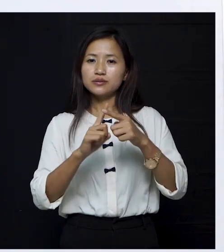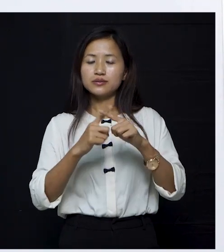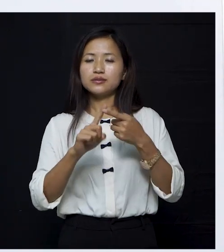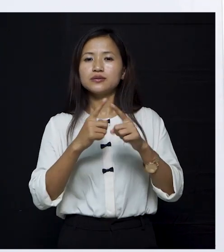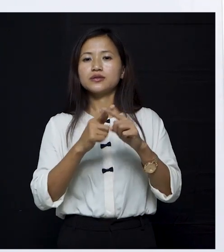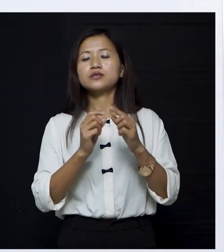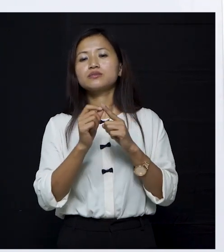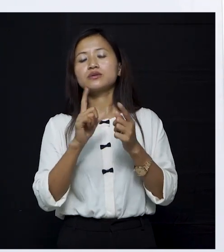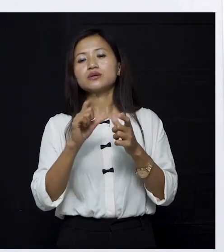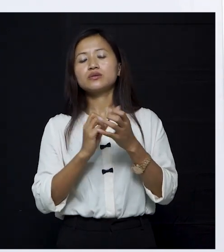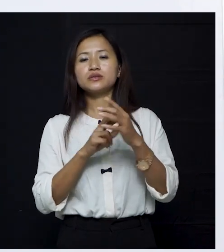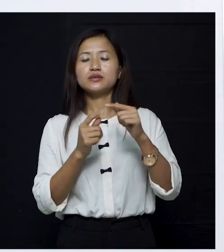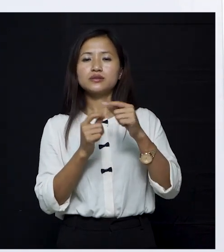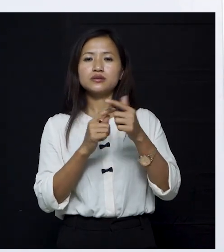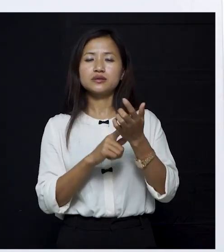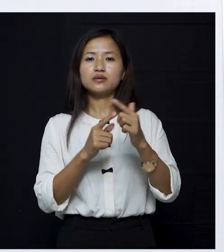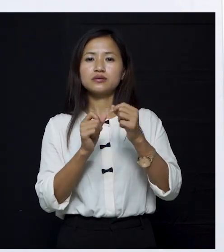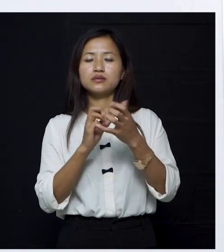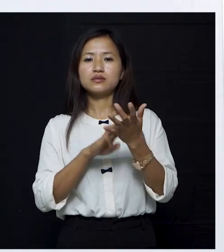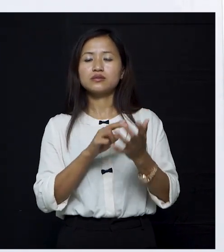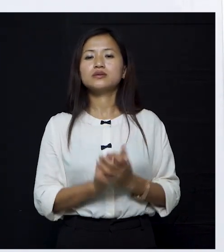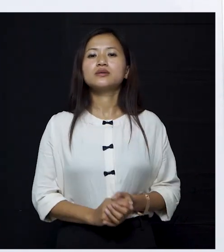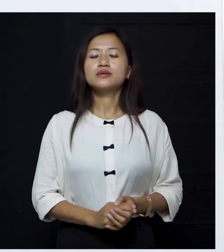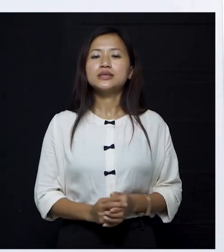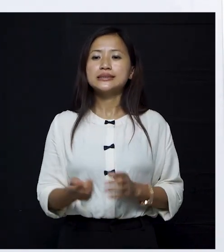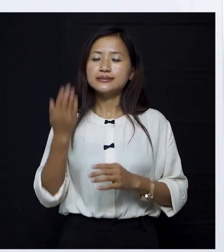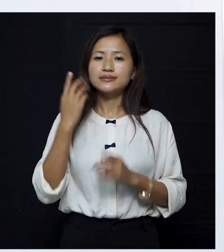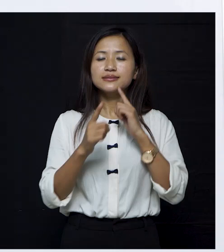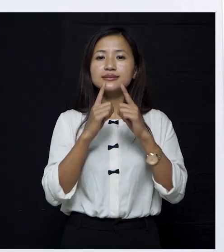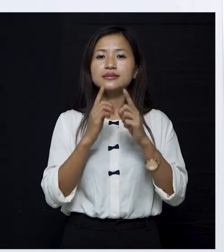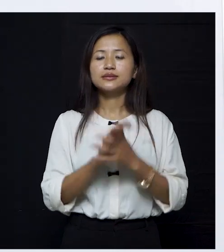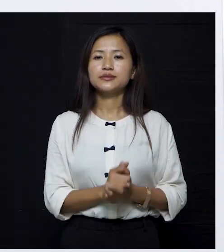okay? Exploitation. Now, as we have discussed before, okay?